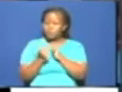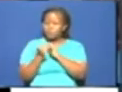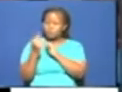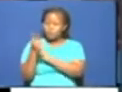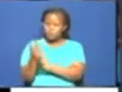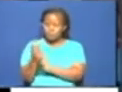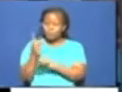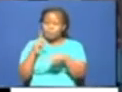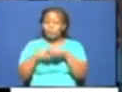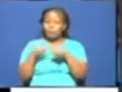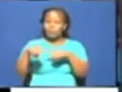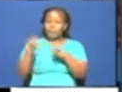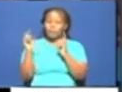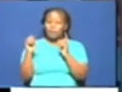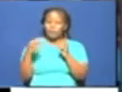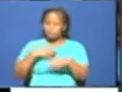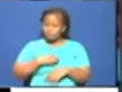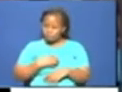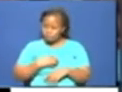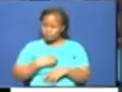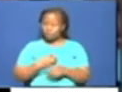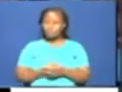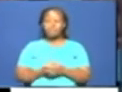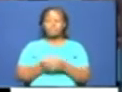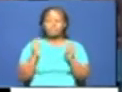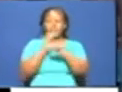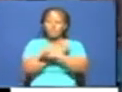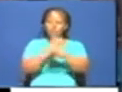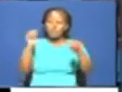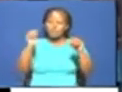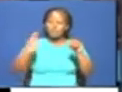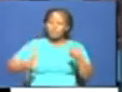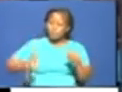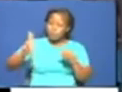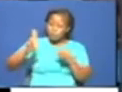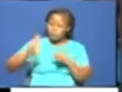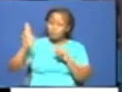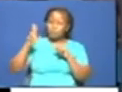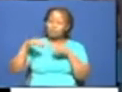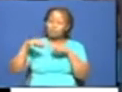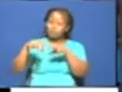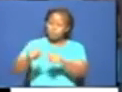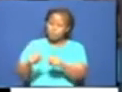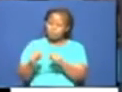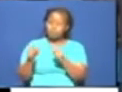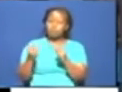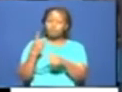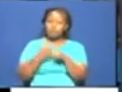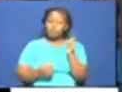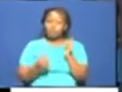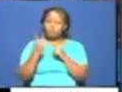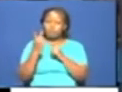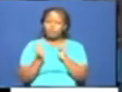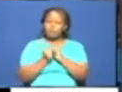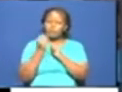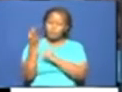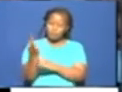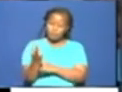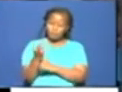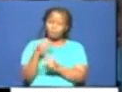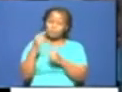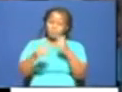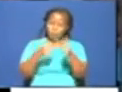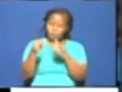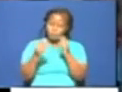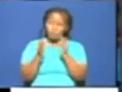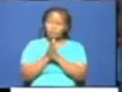leaving office. President Uhuru Kenyatta took it up in 2013, ran with it, and has